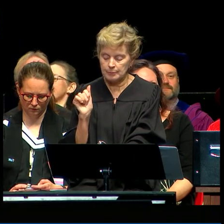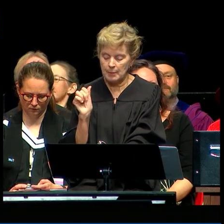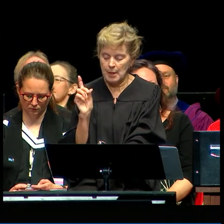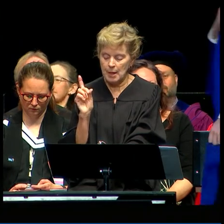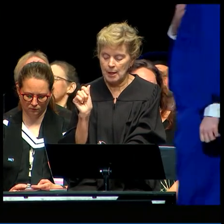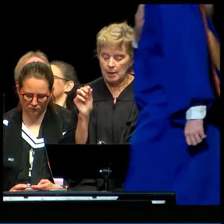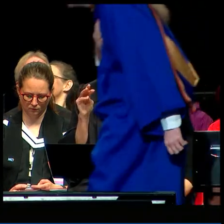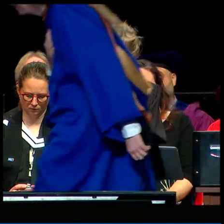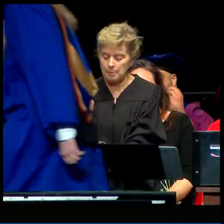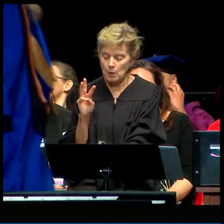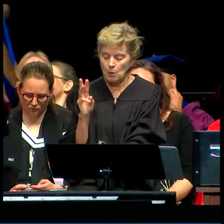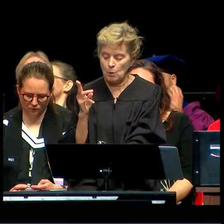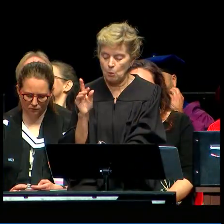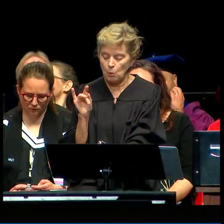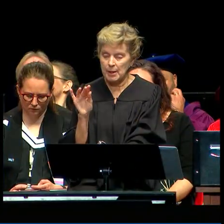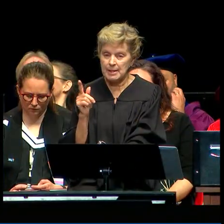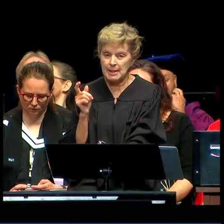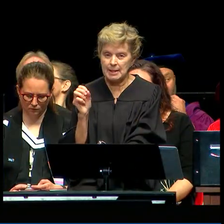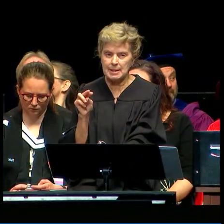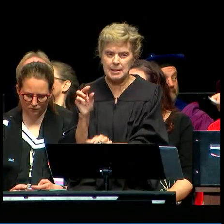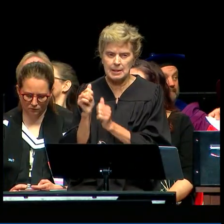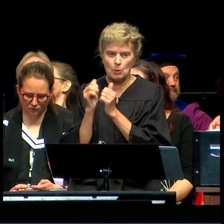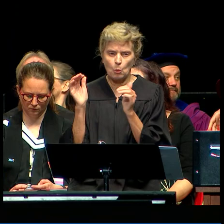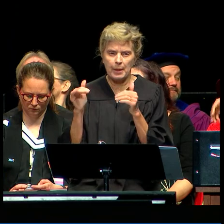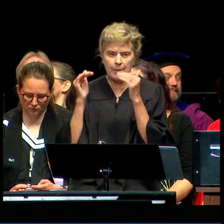Adam Whittington, with distinction.